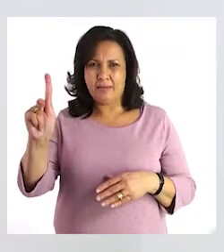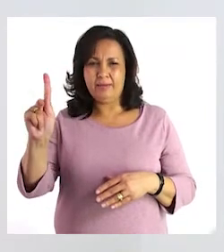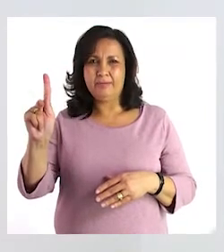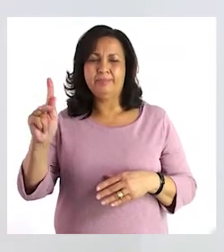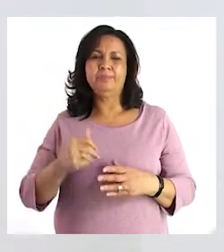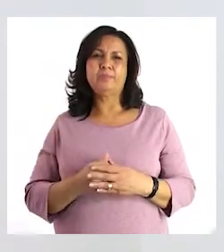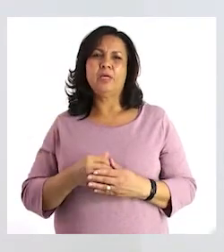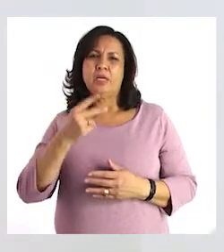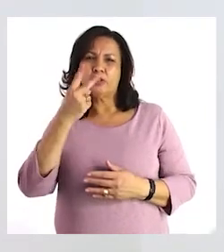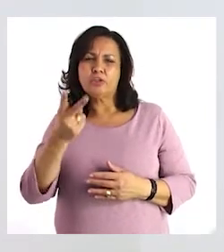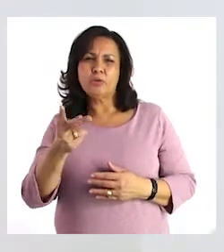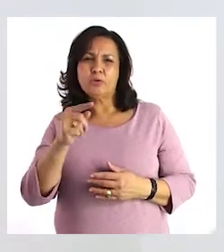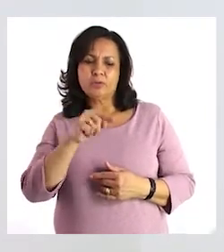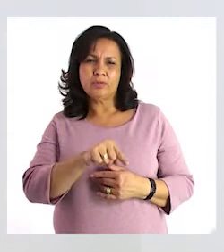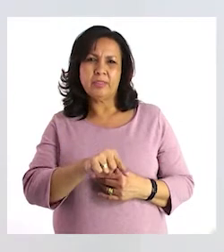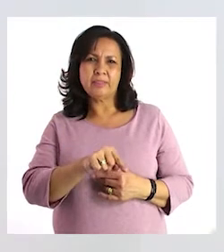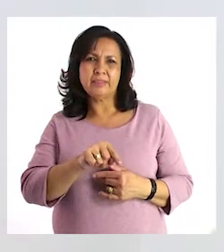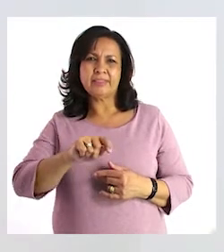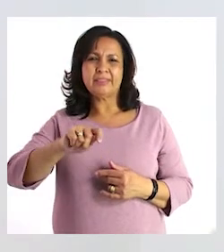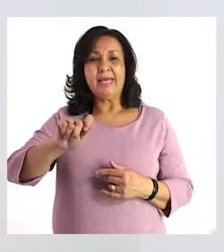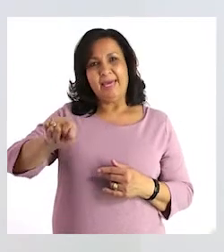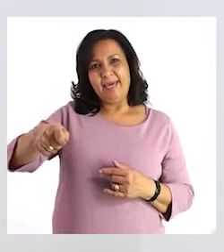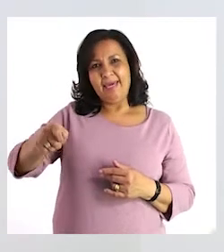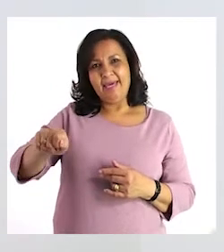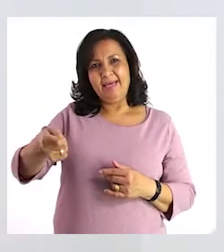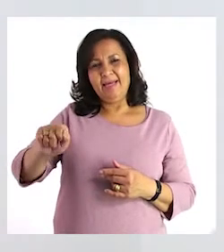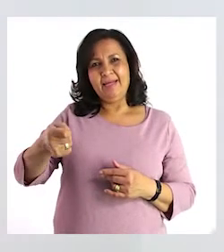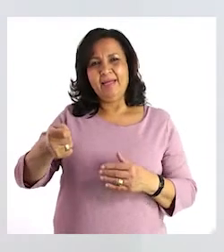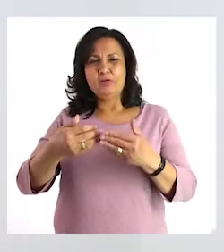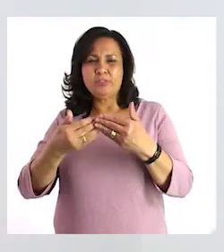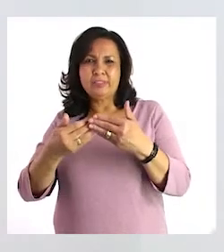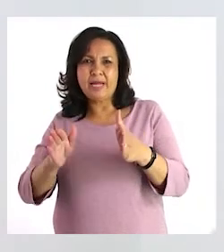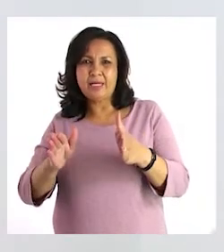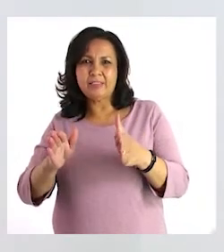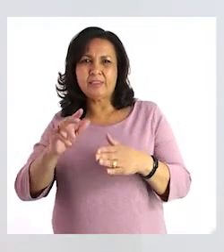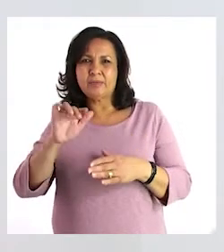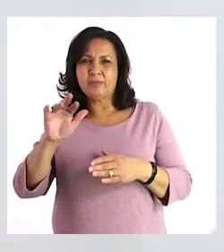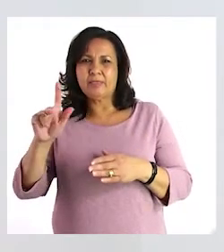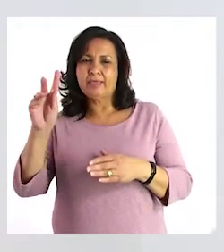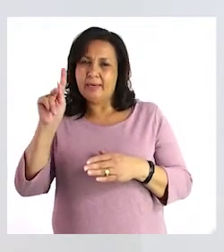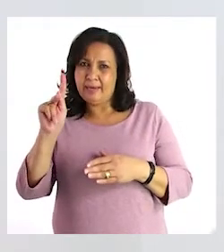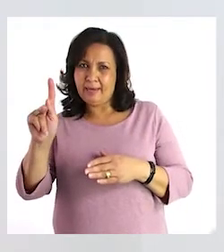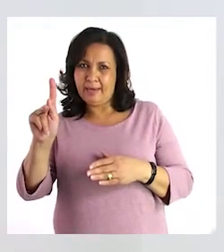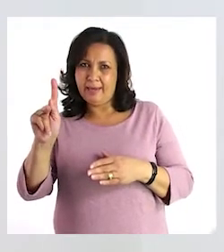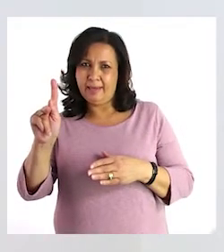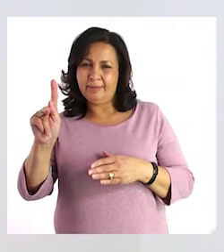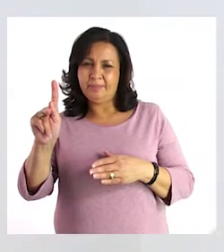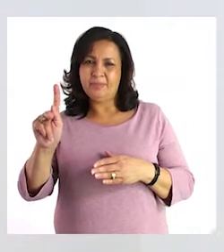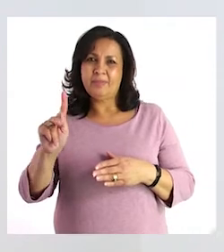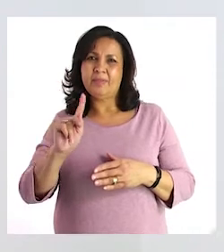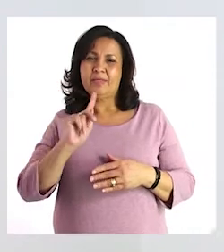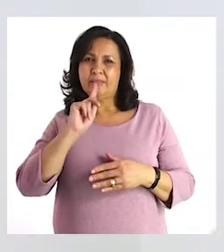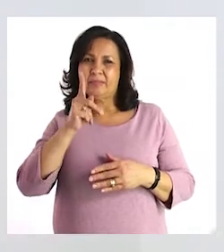Let's look at another one. We said key. Key starts with the letter K and it